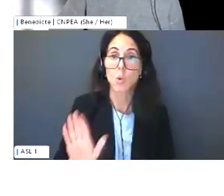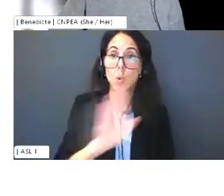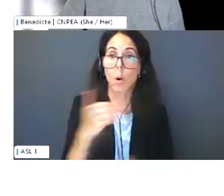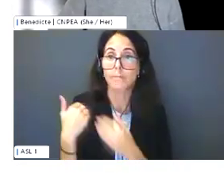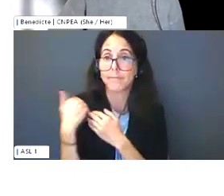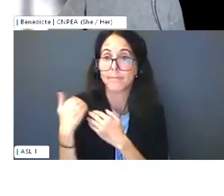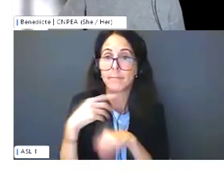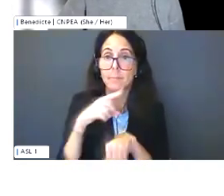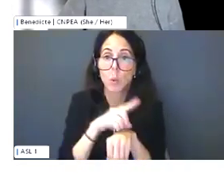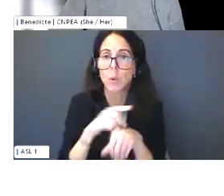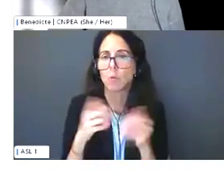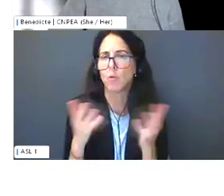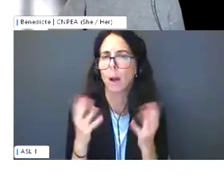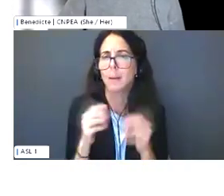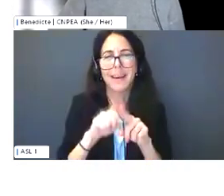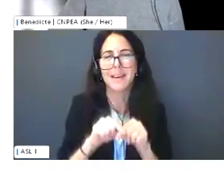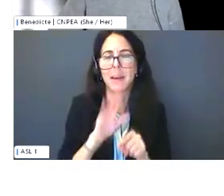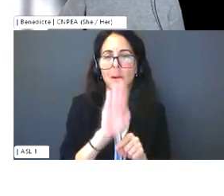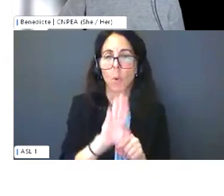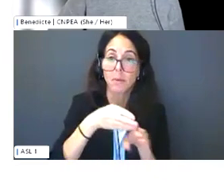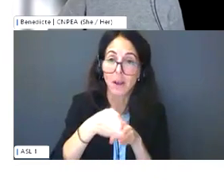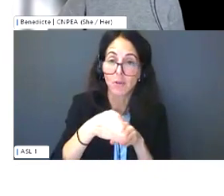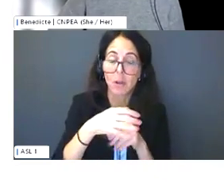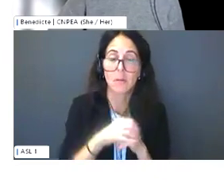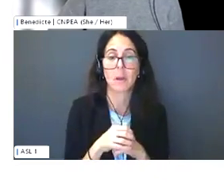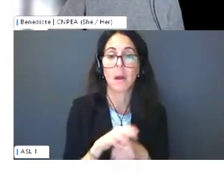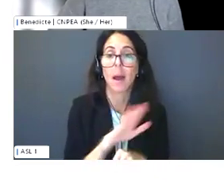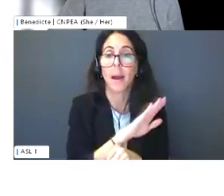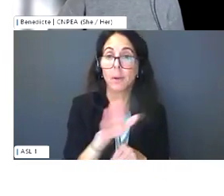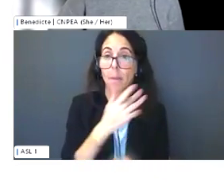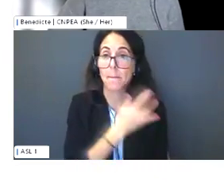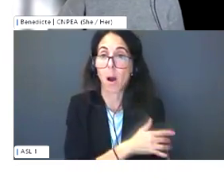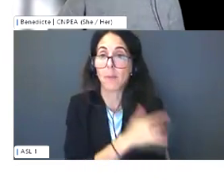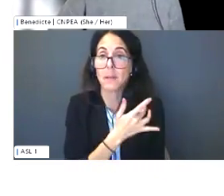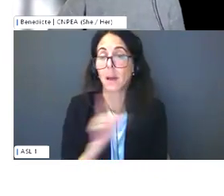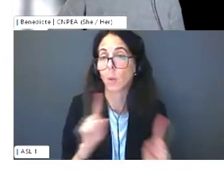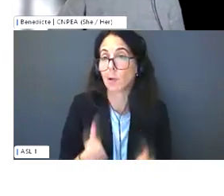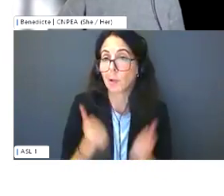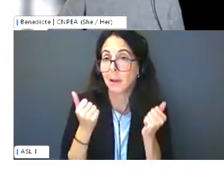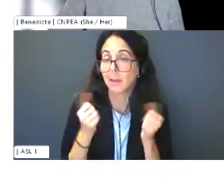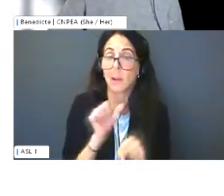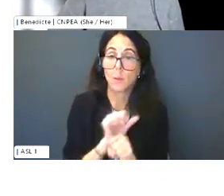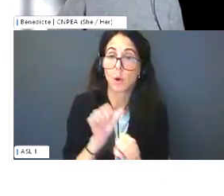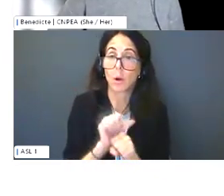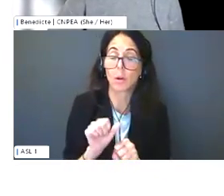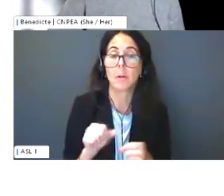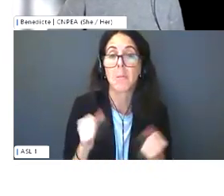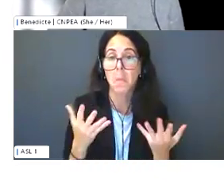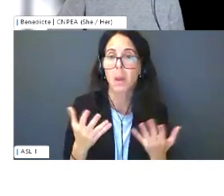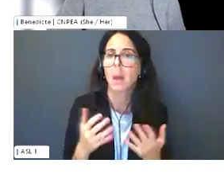and duties are, depending on your profession and your province or territory, when it comes to